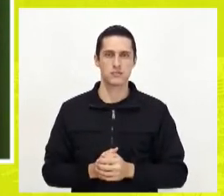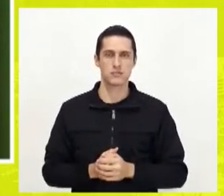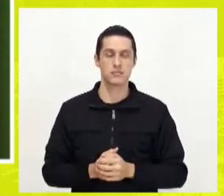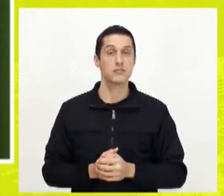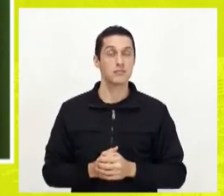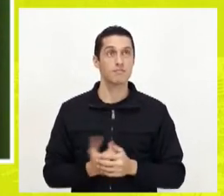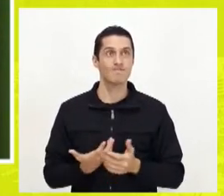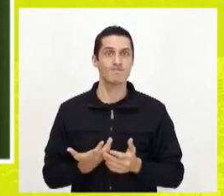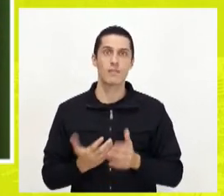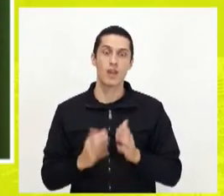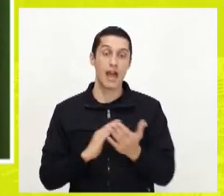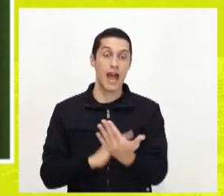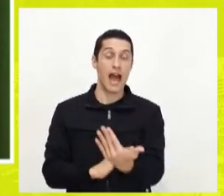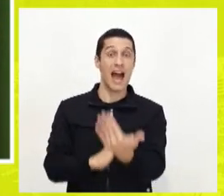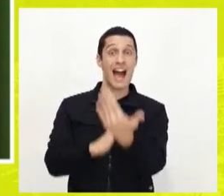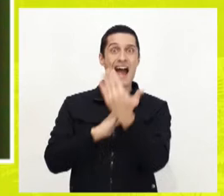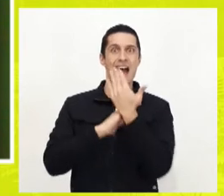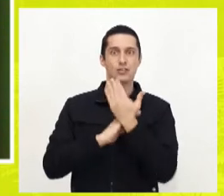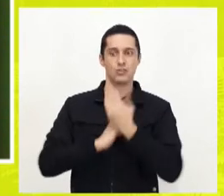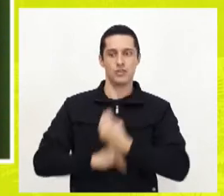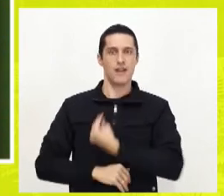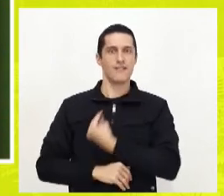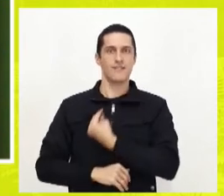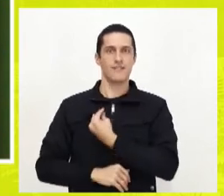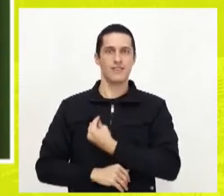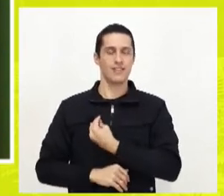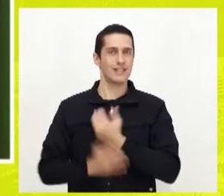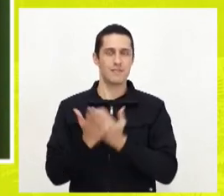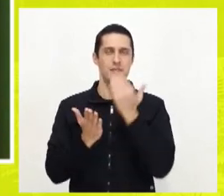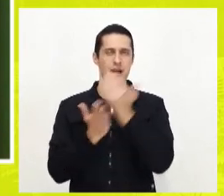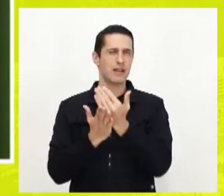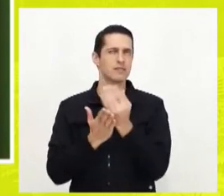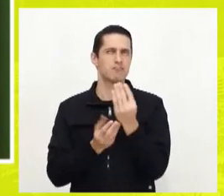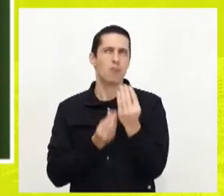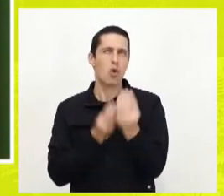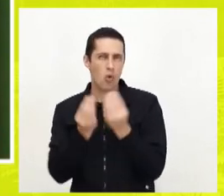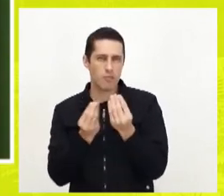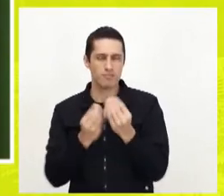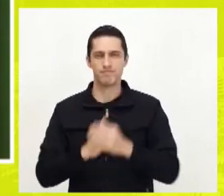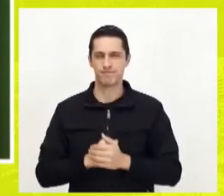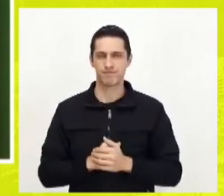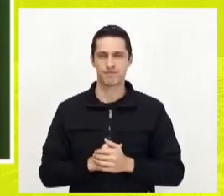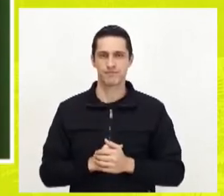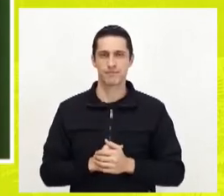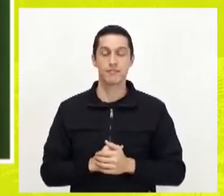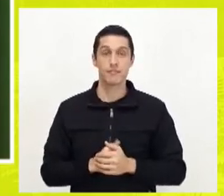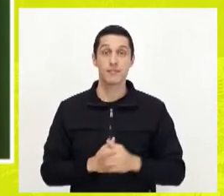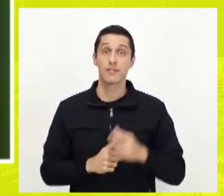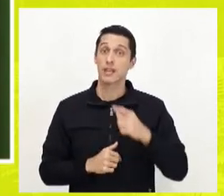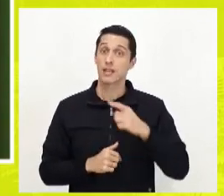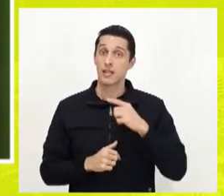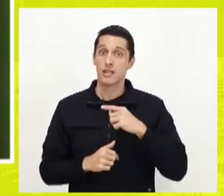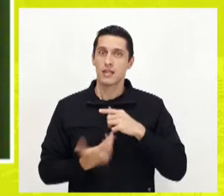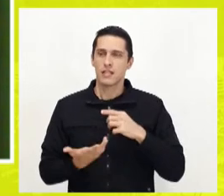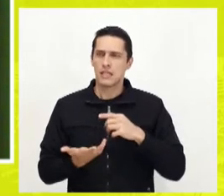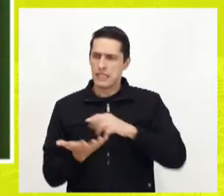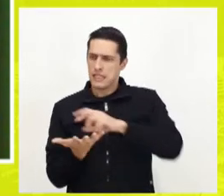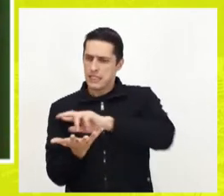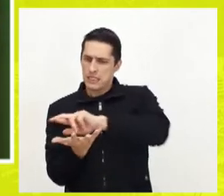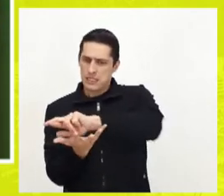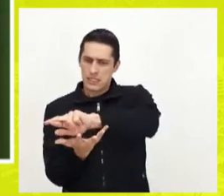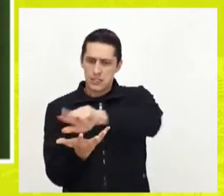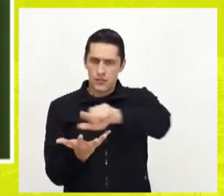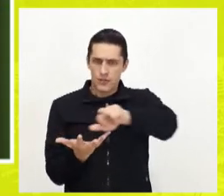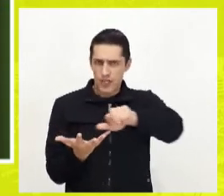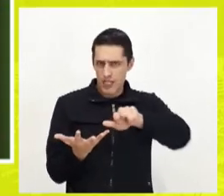that makes our lives as easy as possible what what do i mean many of the media that collaborate in a